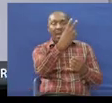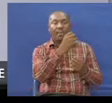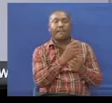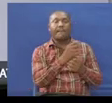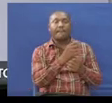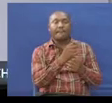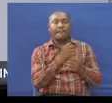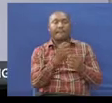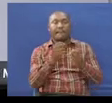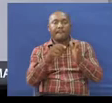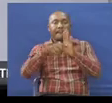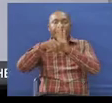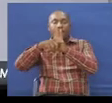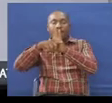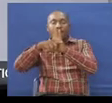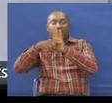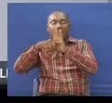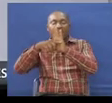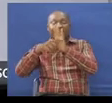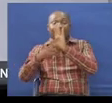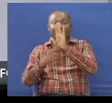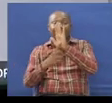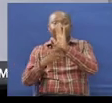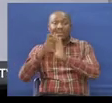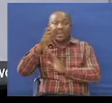minus 6 is equal to minus 6x.